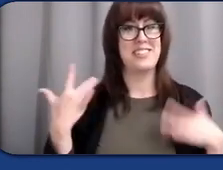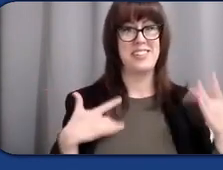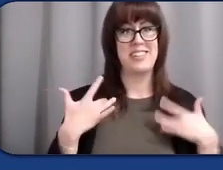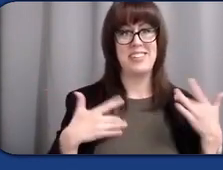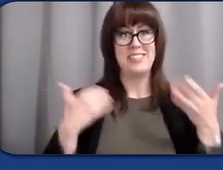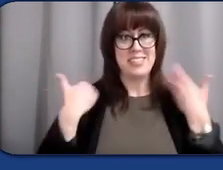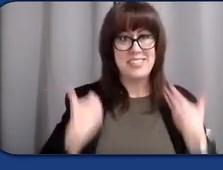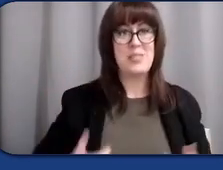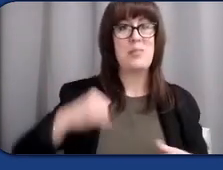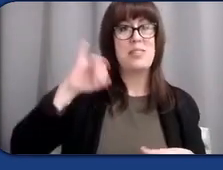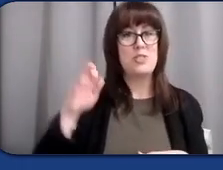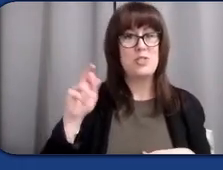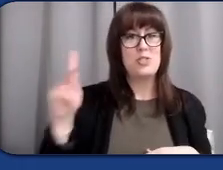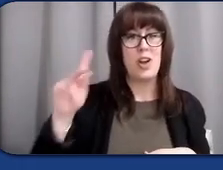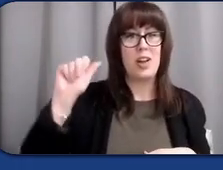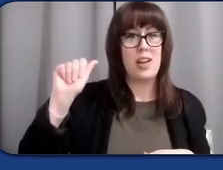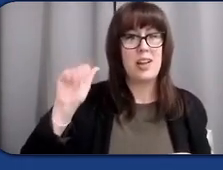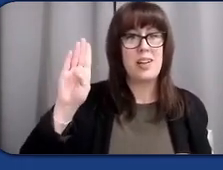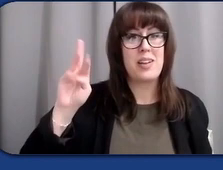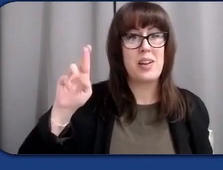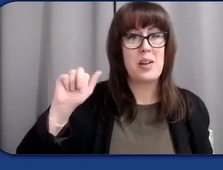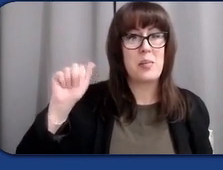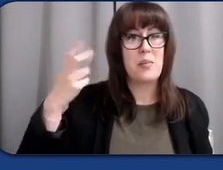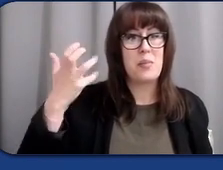to join. My name is Jock Abraham Thon.